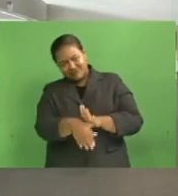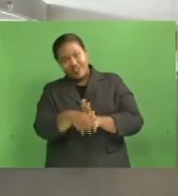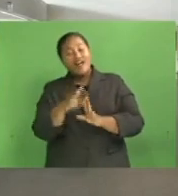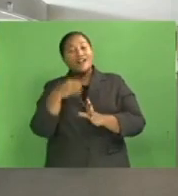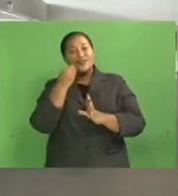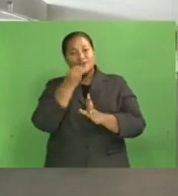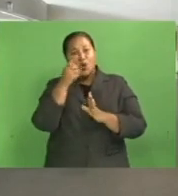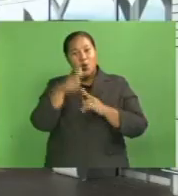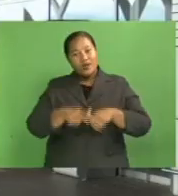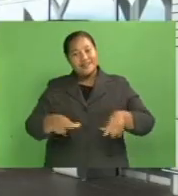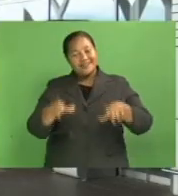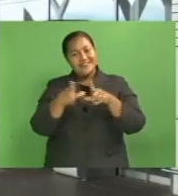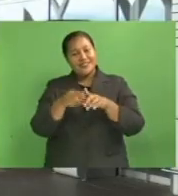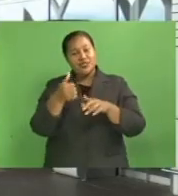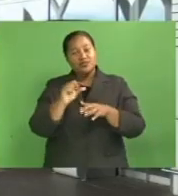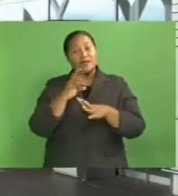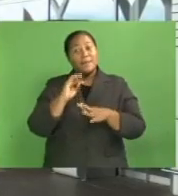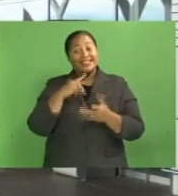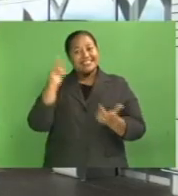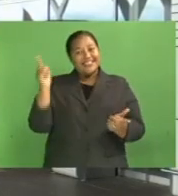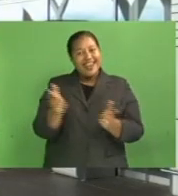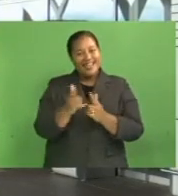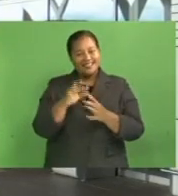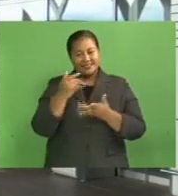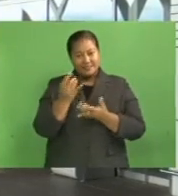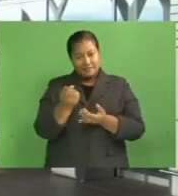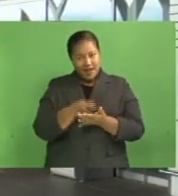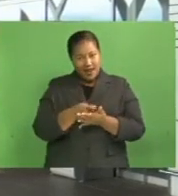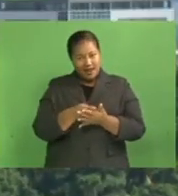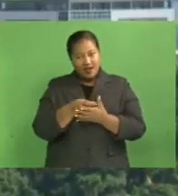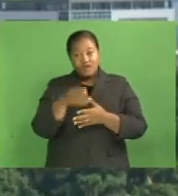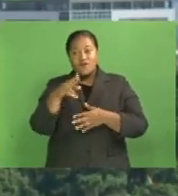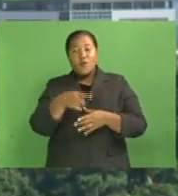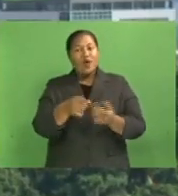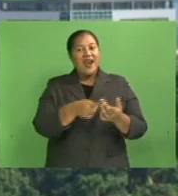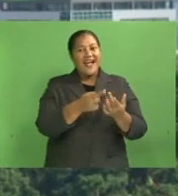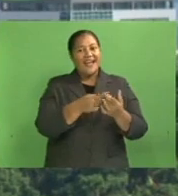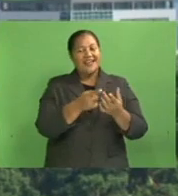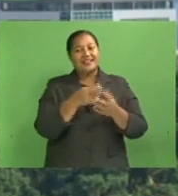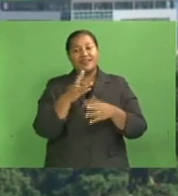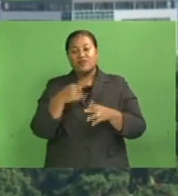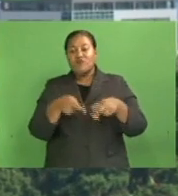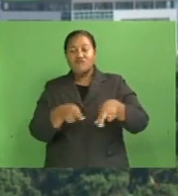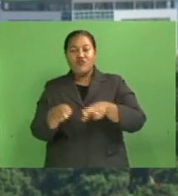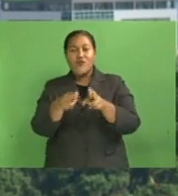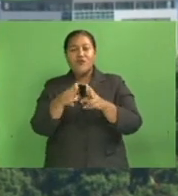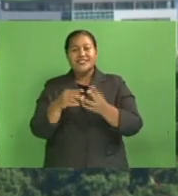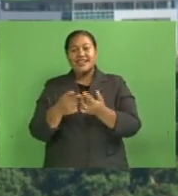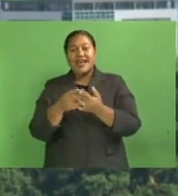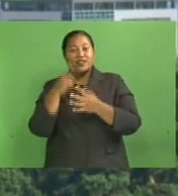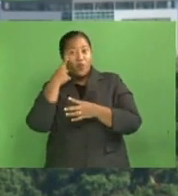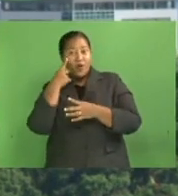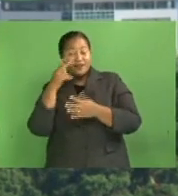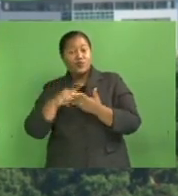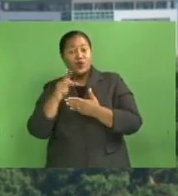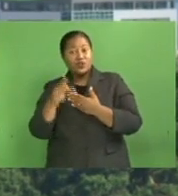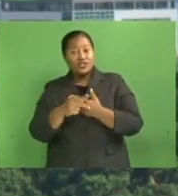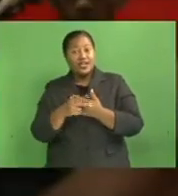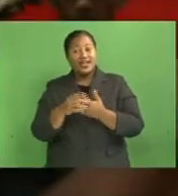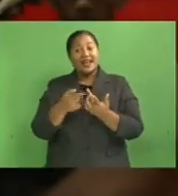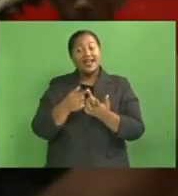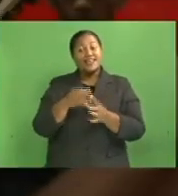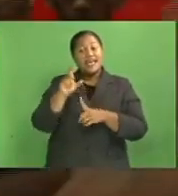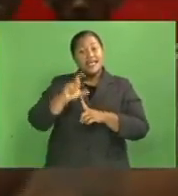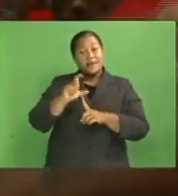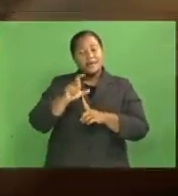other factors means less income for state-funded programs like roads, water projects and a long list of capital expenditures.